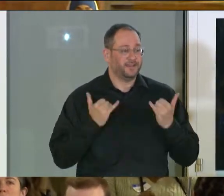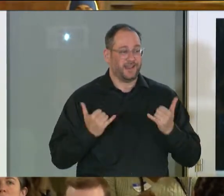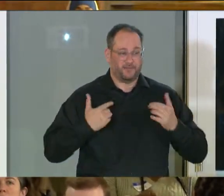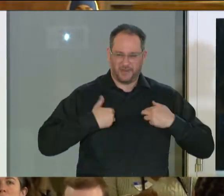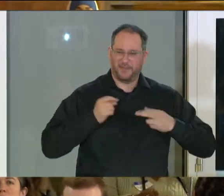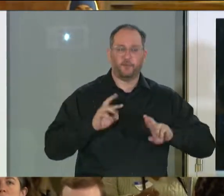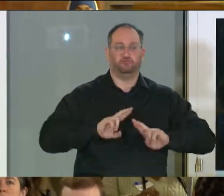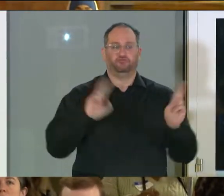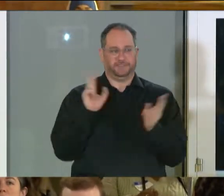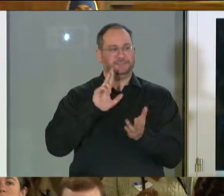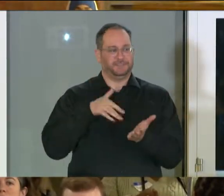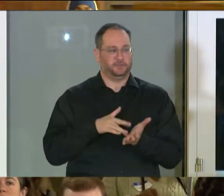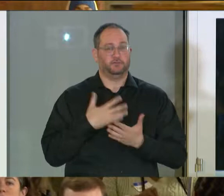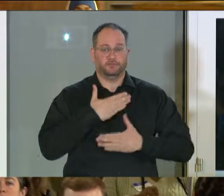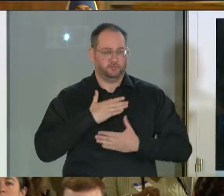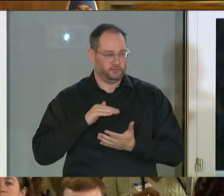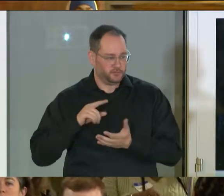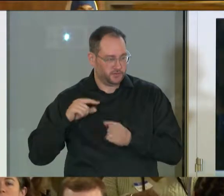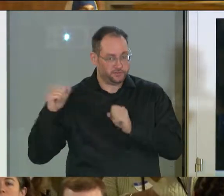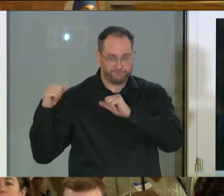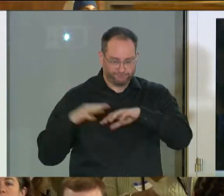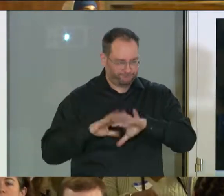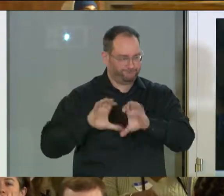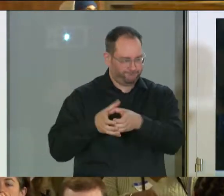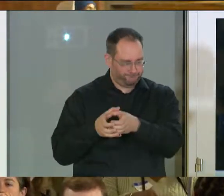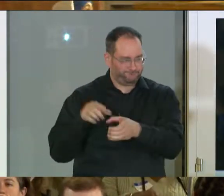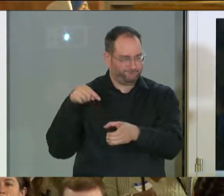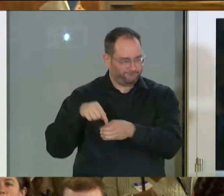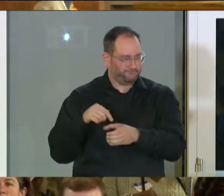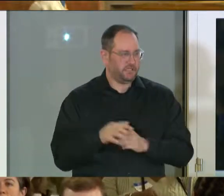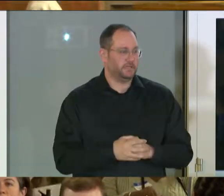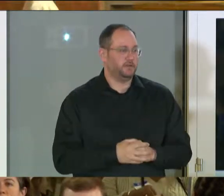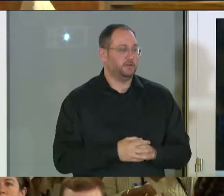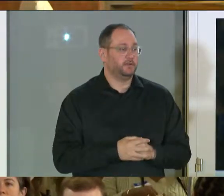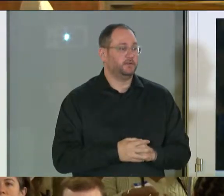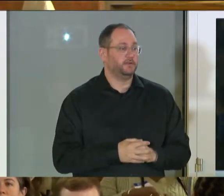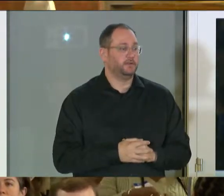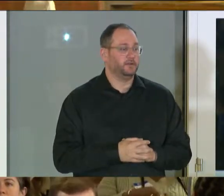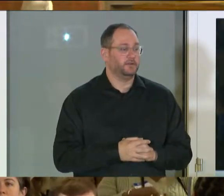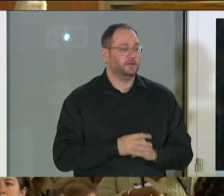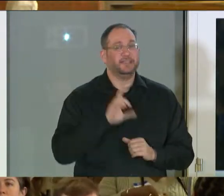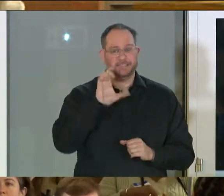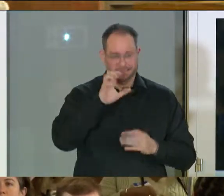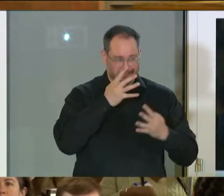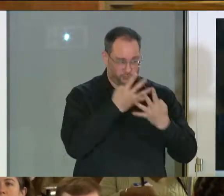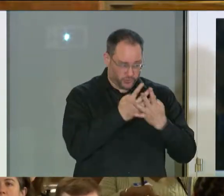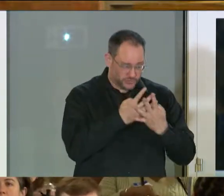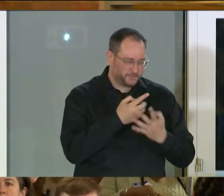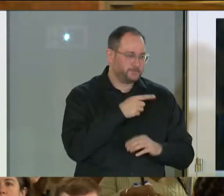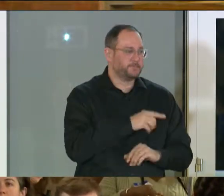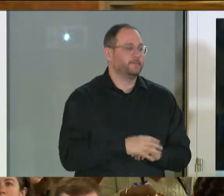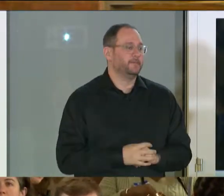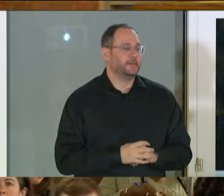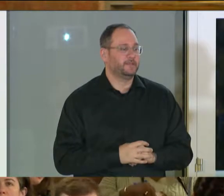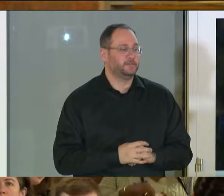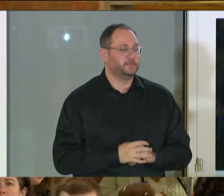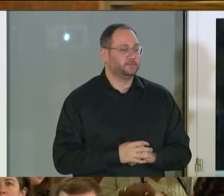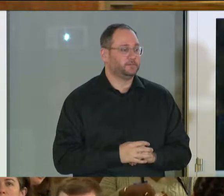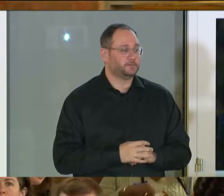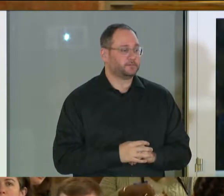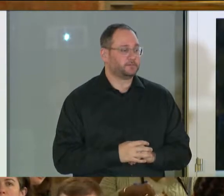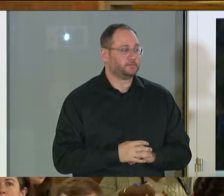who returning citizens need who will now be at the jail, including DMV, to provide ID right there before people get